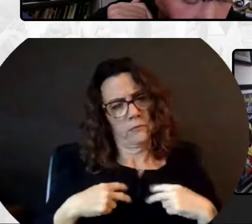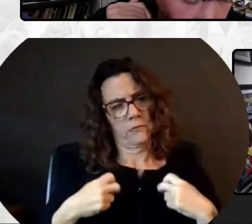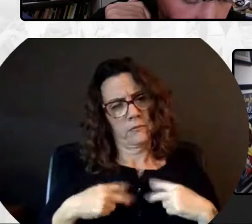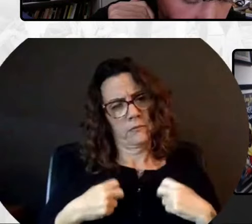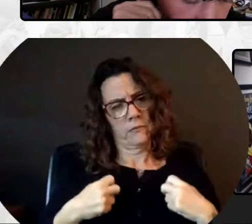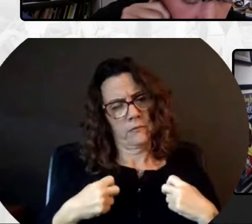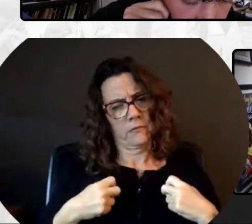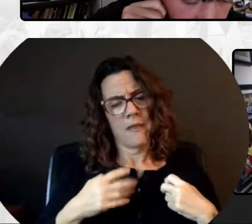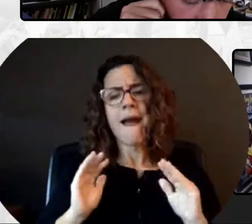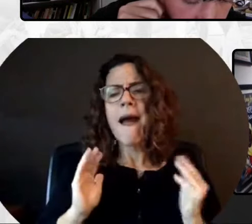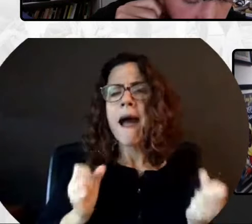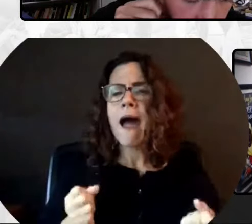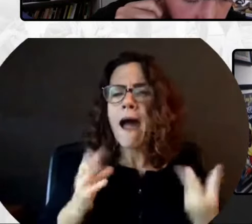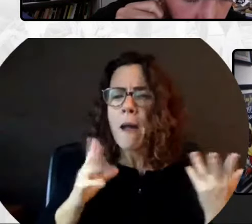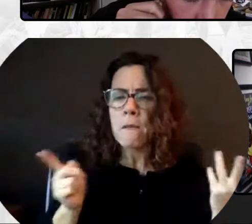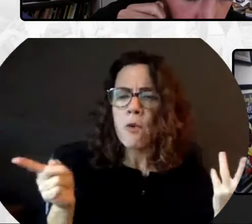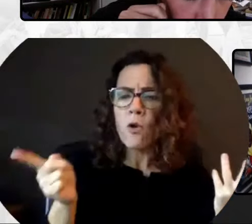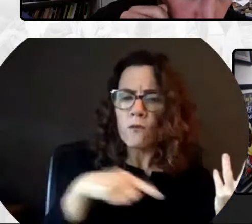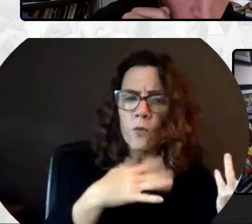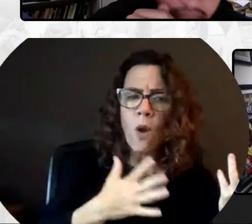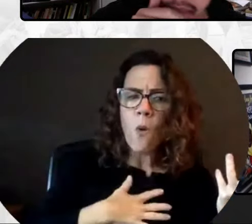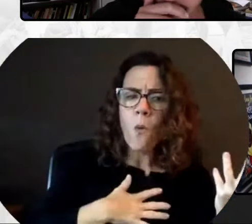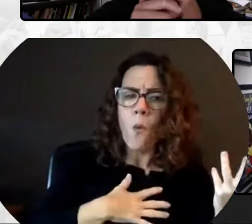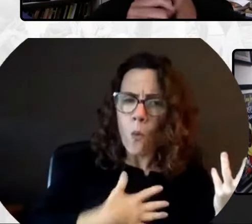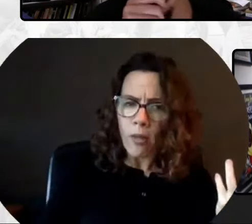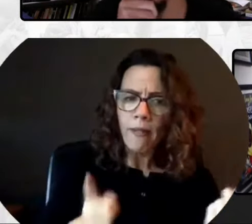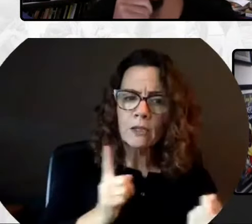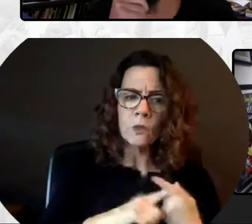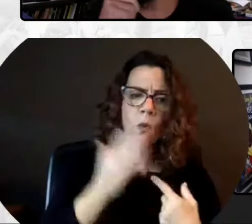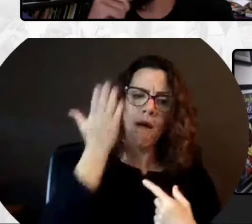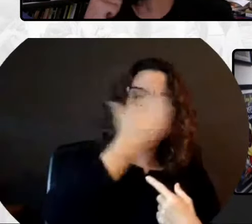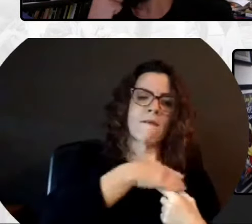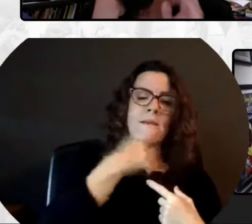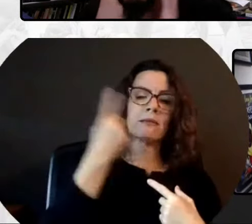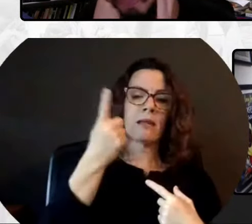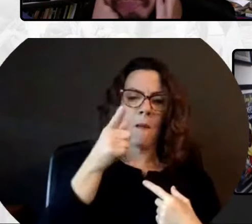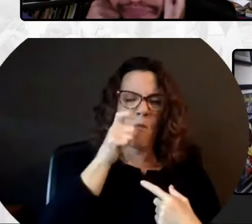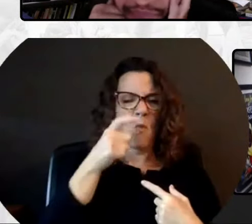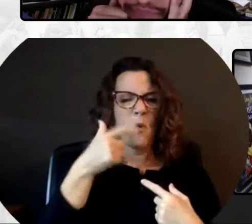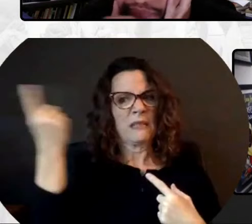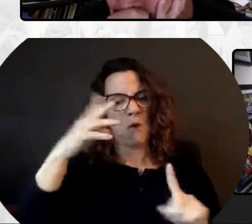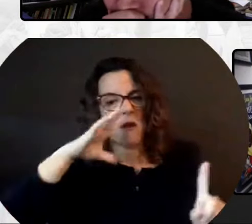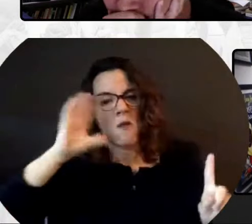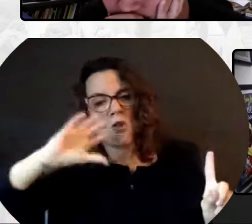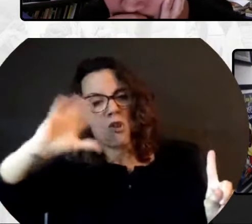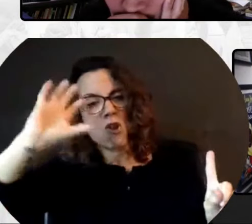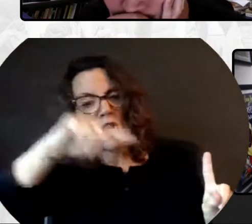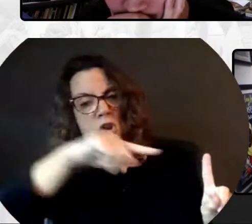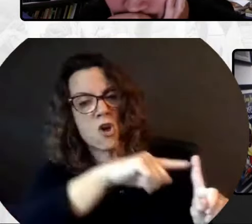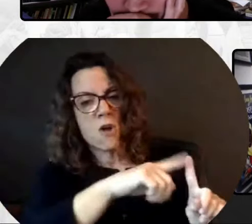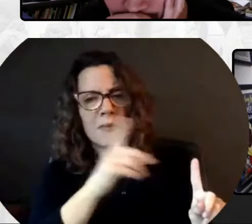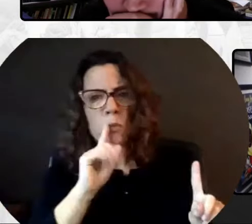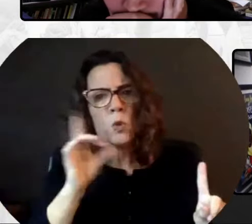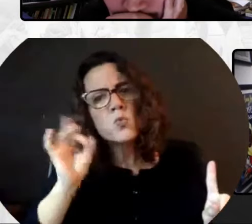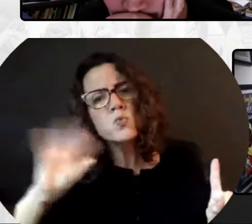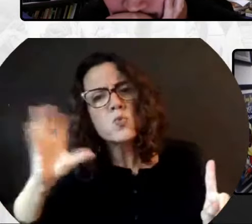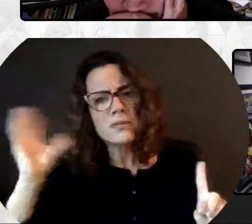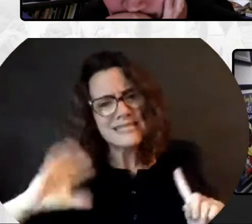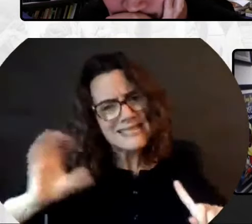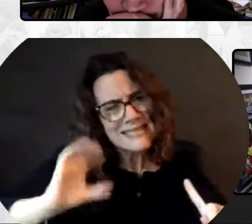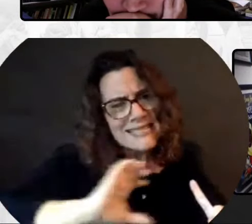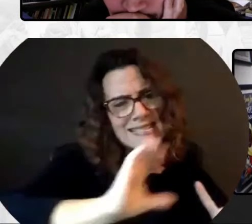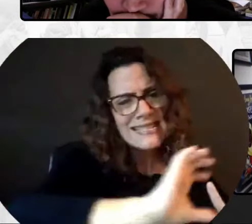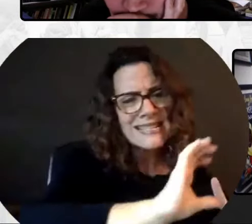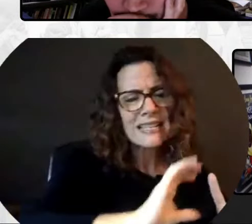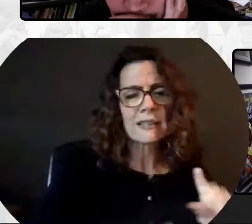Yeah, thank you both. And I appreciate that question, VP, that hopefully can come back. I want to, just looking at the time, want to make sure we get